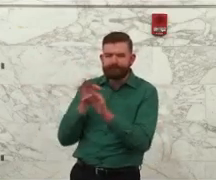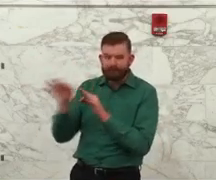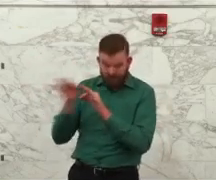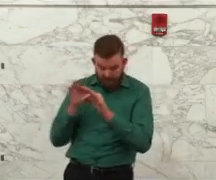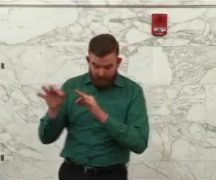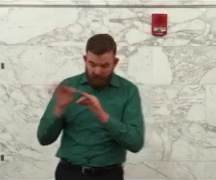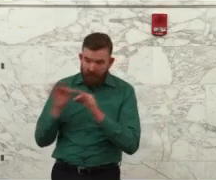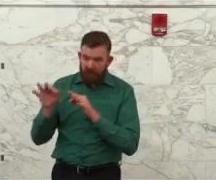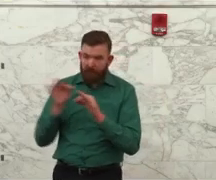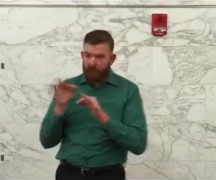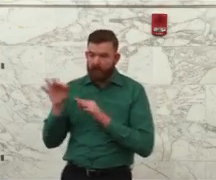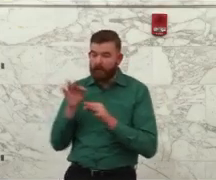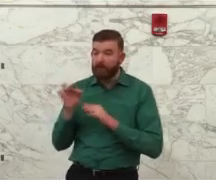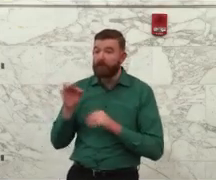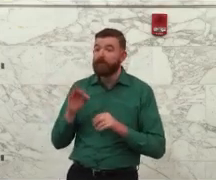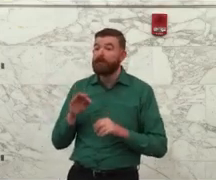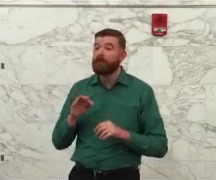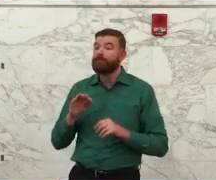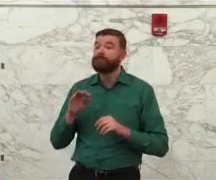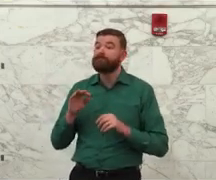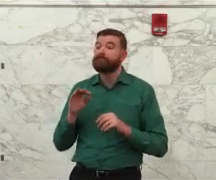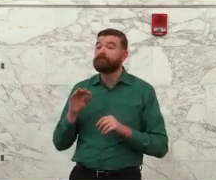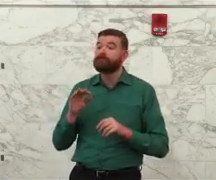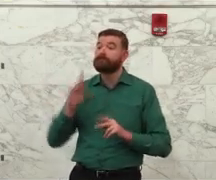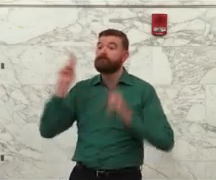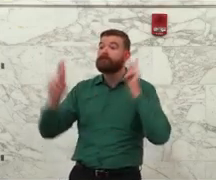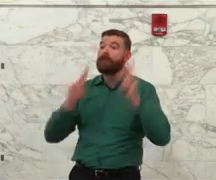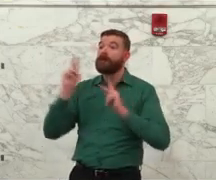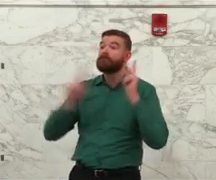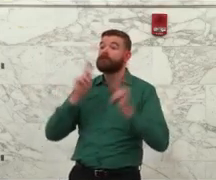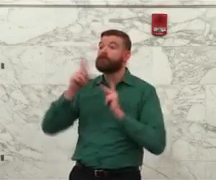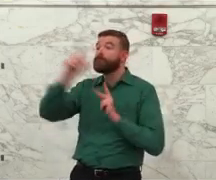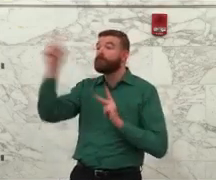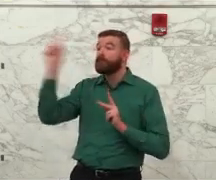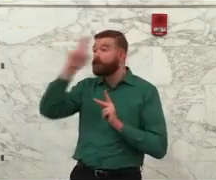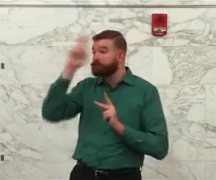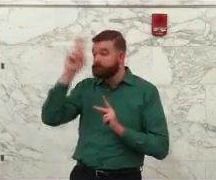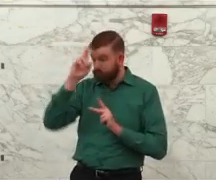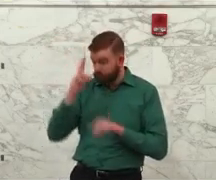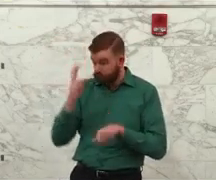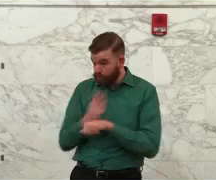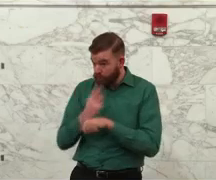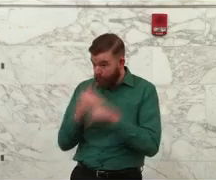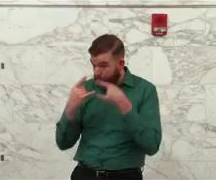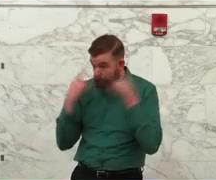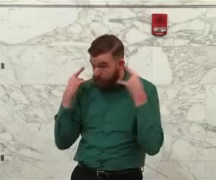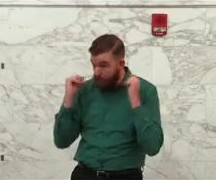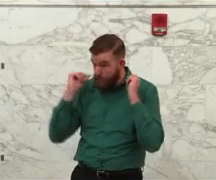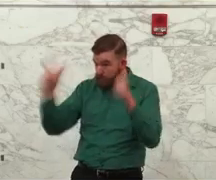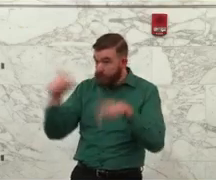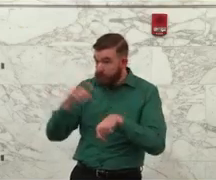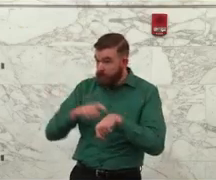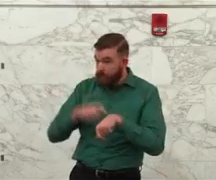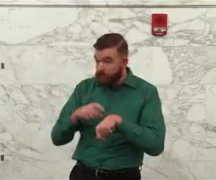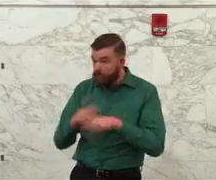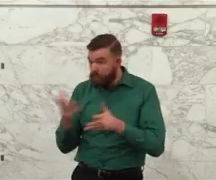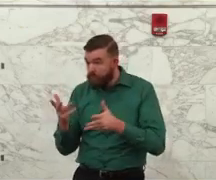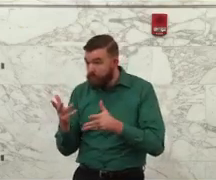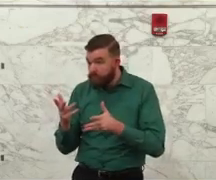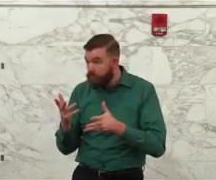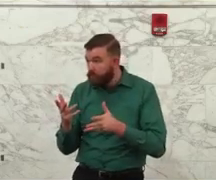use masks, because apparently there's different rules all over the place. Two, they're saying that there's no guidance on elective surgeries being